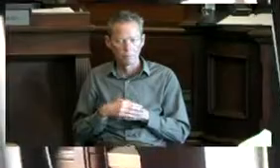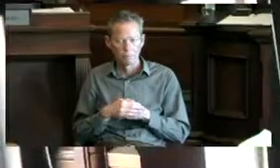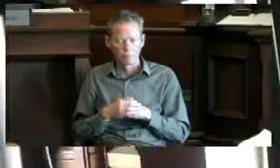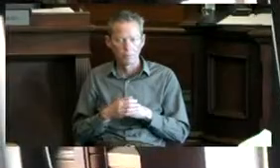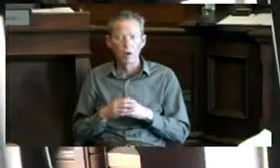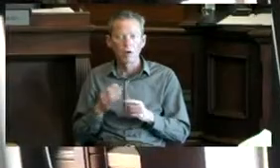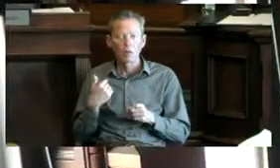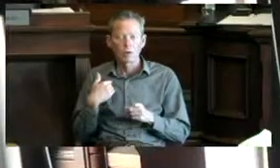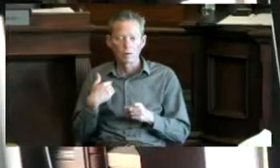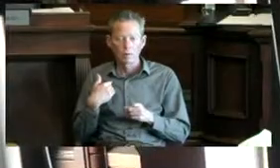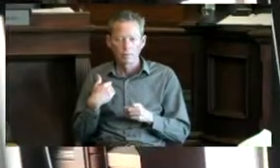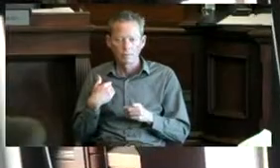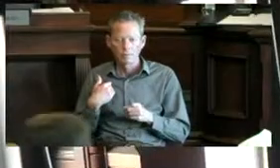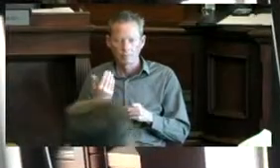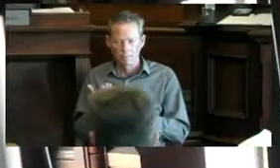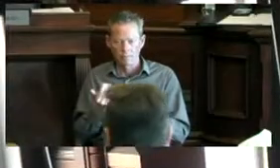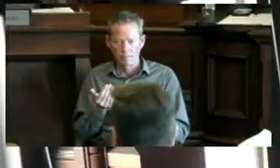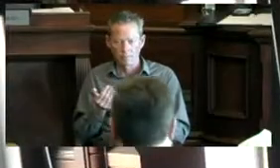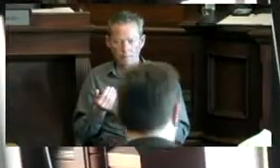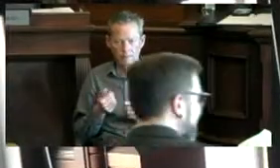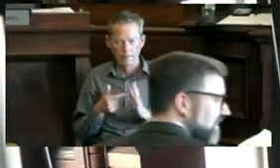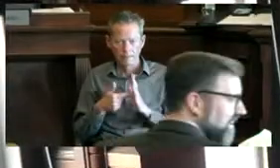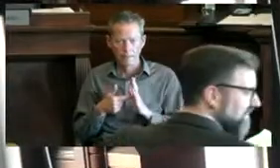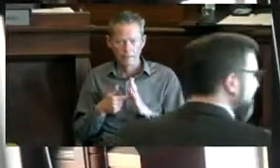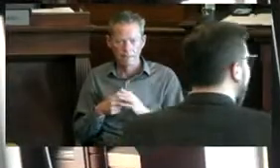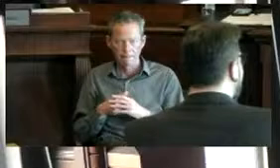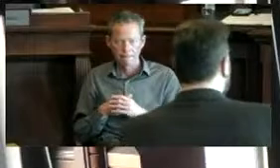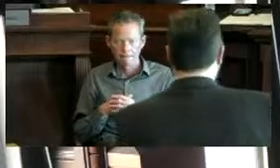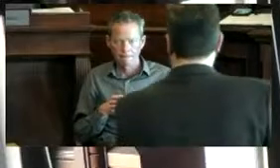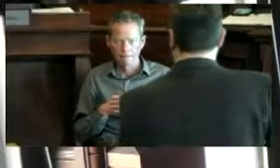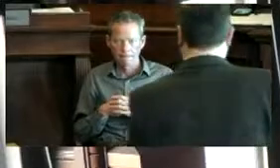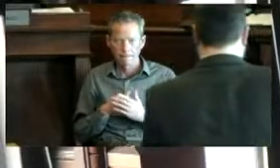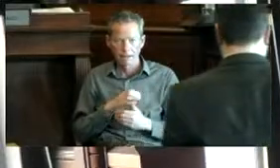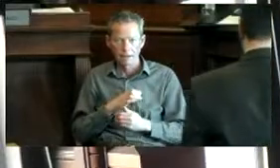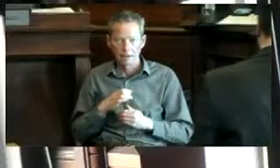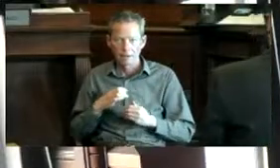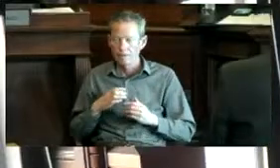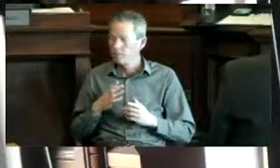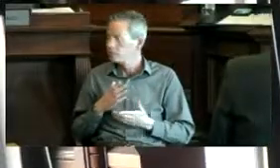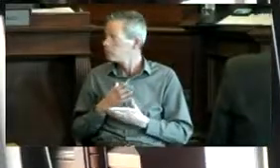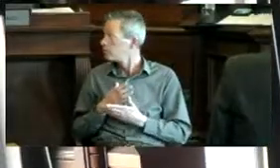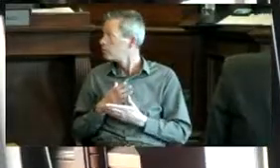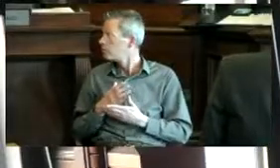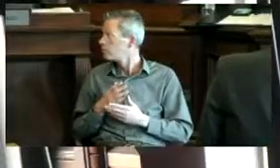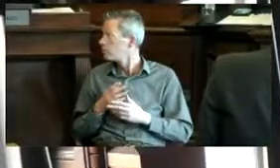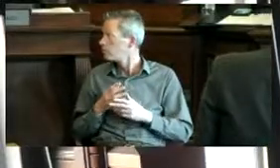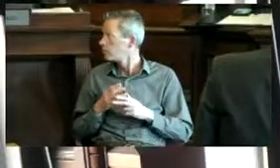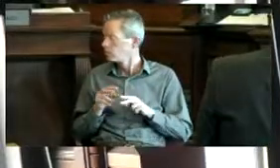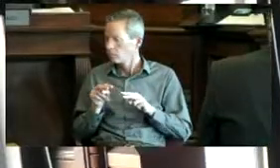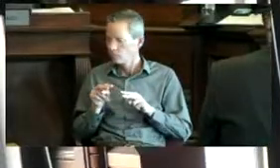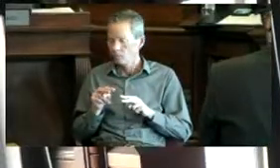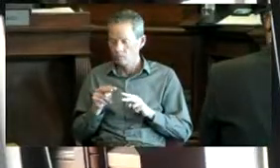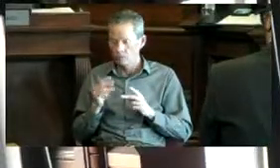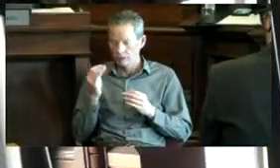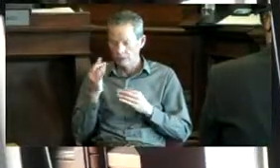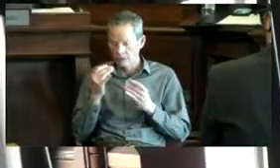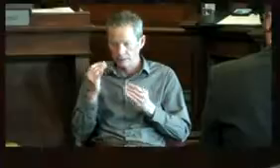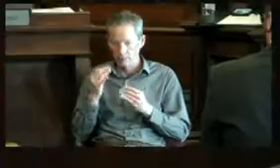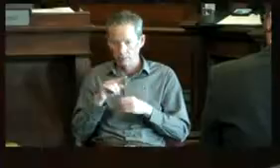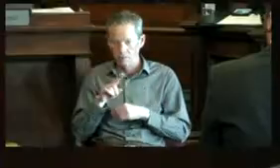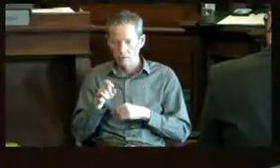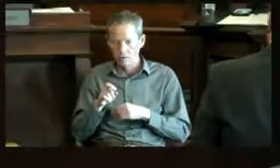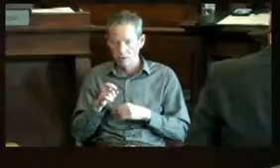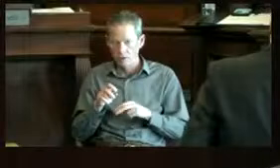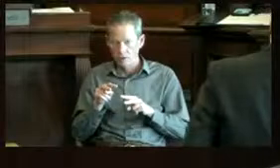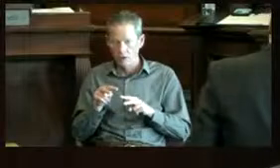have Go ahead. Representative from Concord here. And council members, as you're looking to formulate your questions, I would encourage